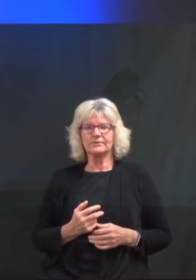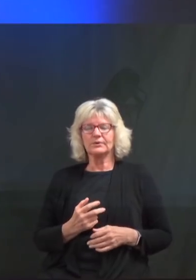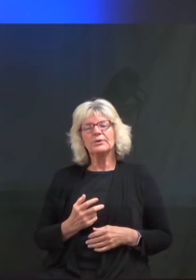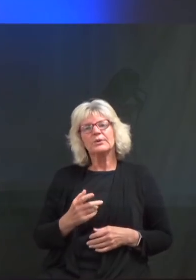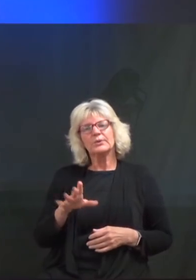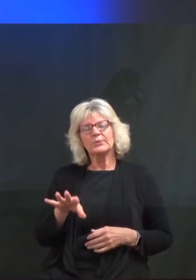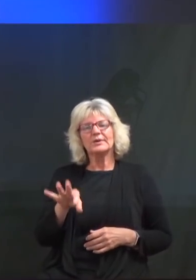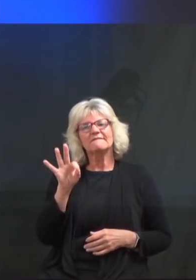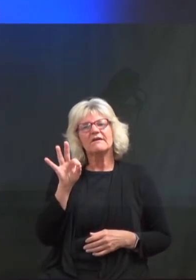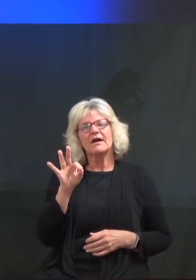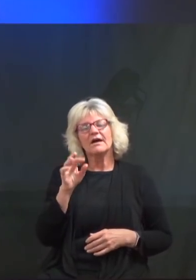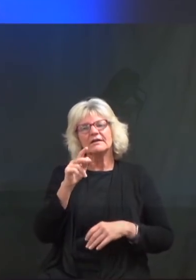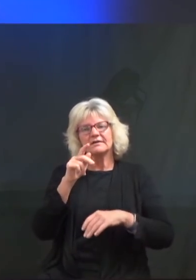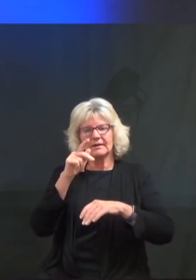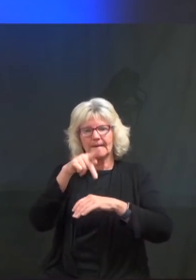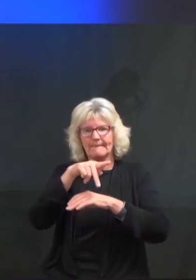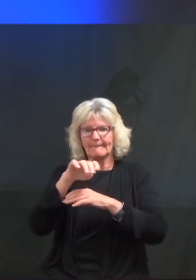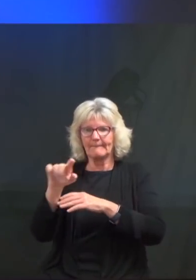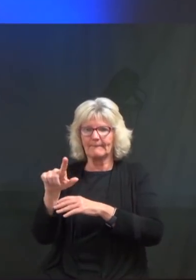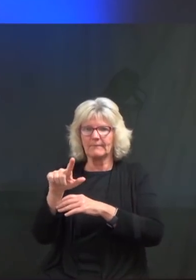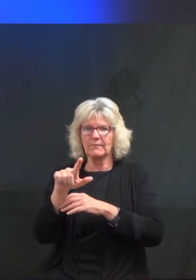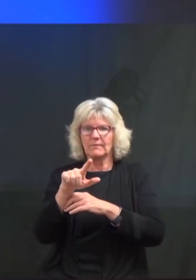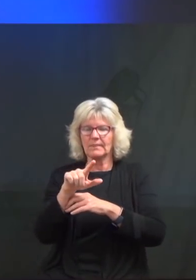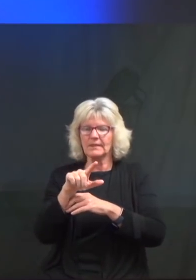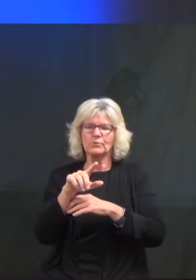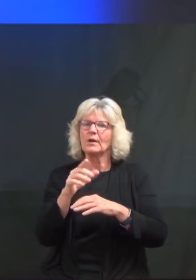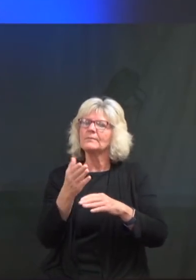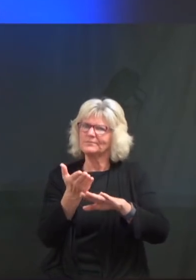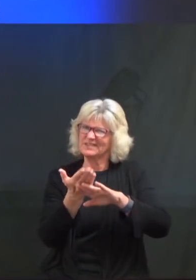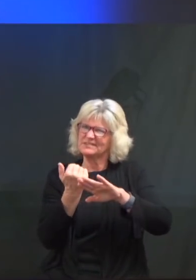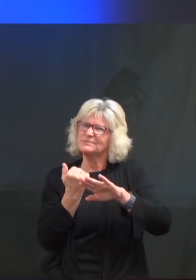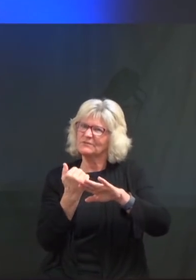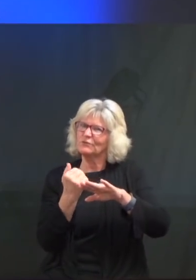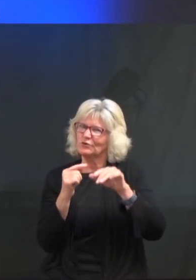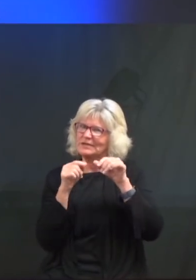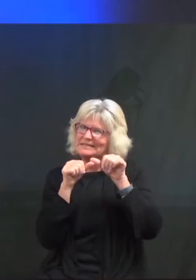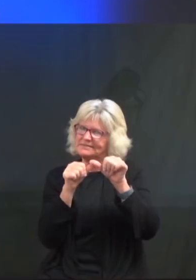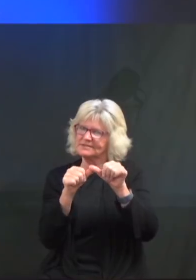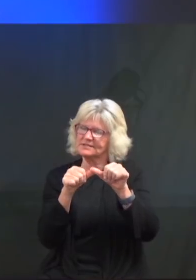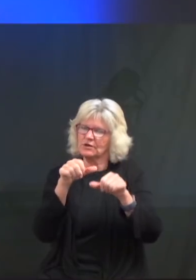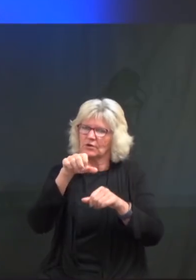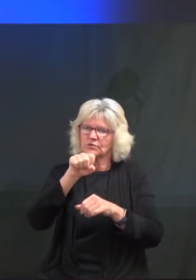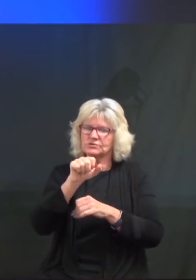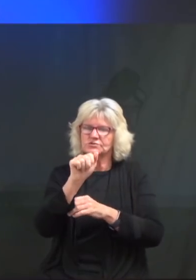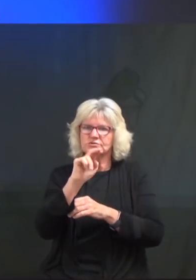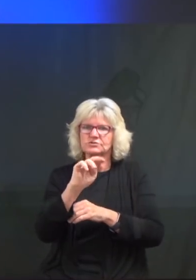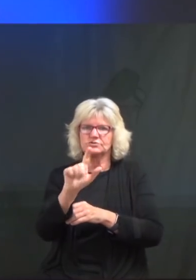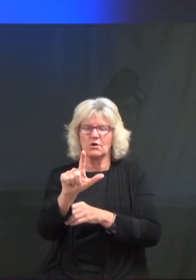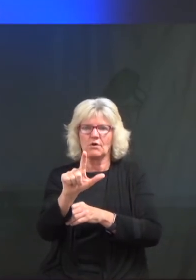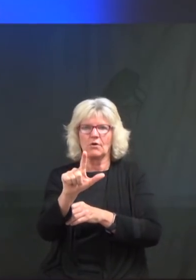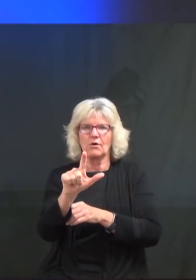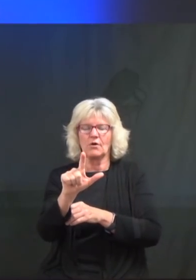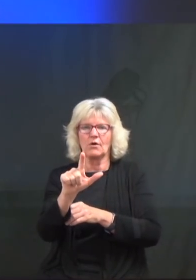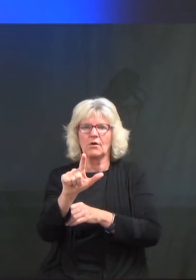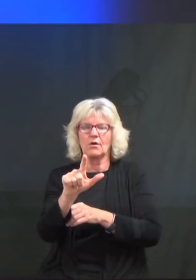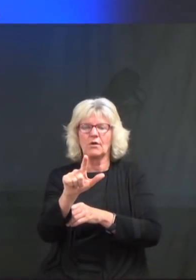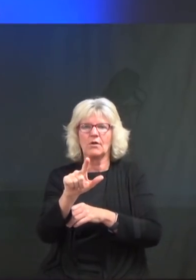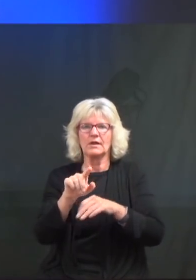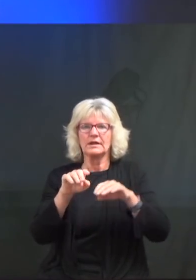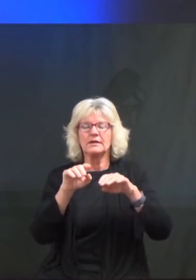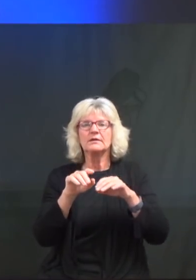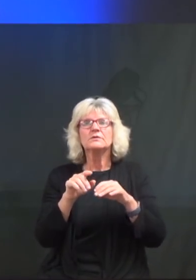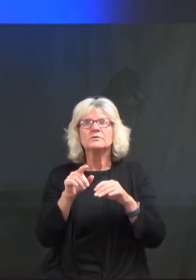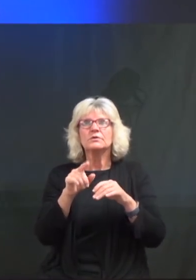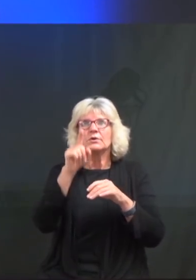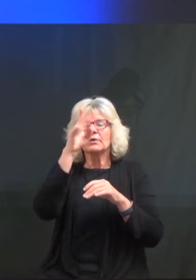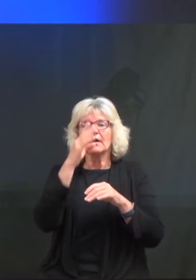is Paul, at this time he's called Saul at this chapter. Saul is called, verse 2, separate for